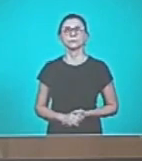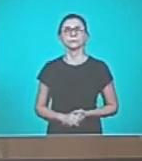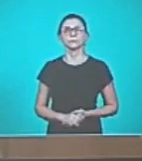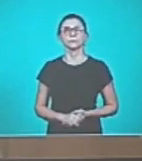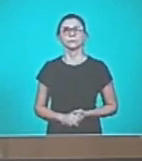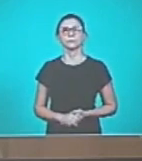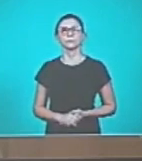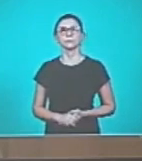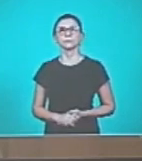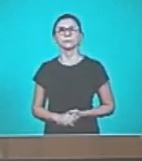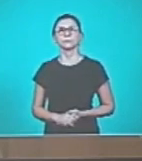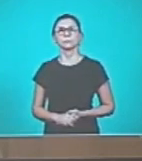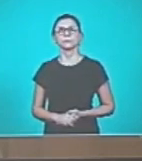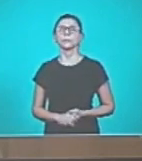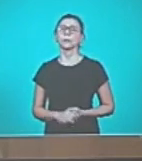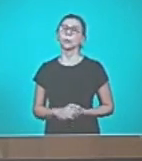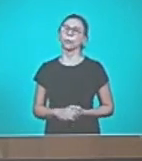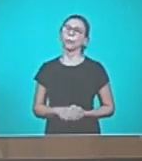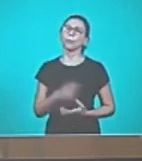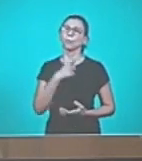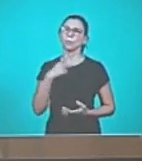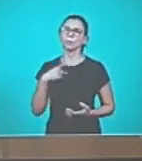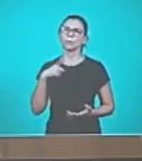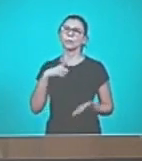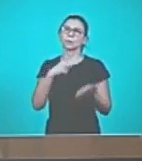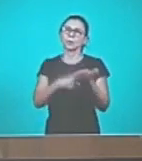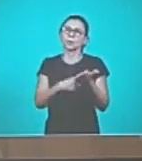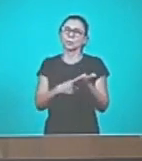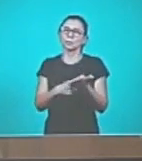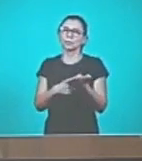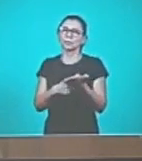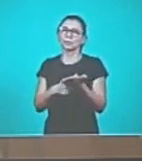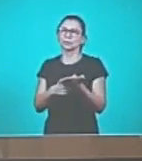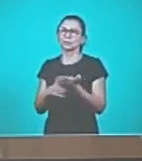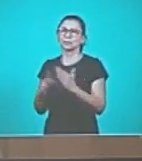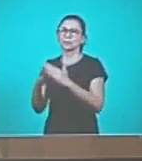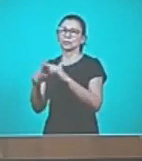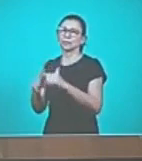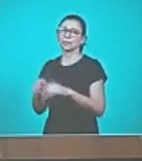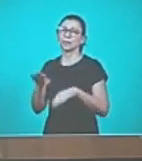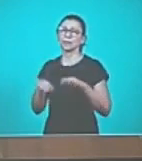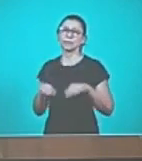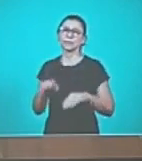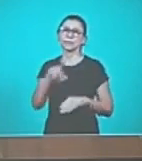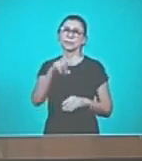which the pastor has his own commitments, pastoral commitments,